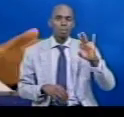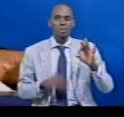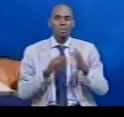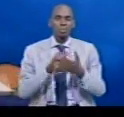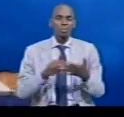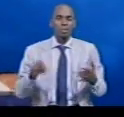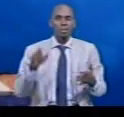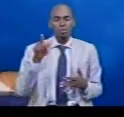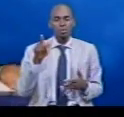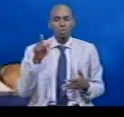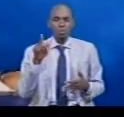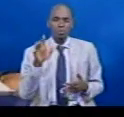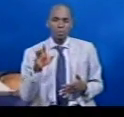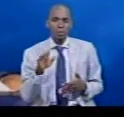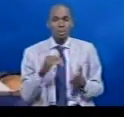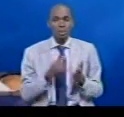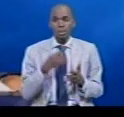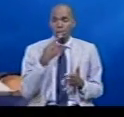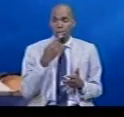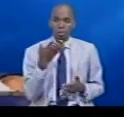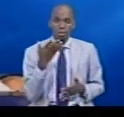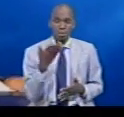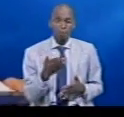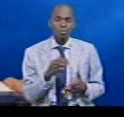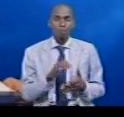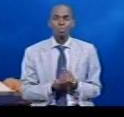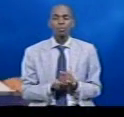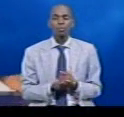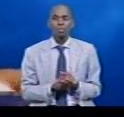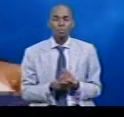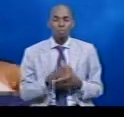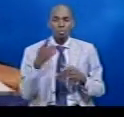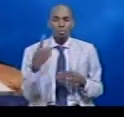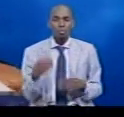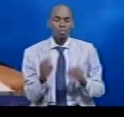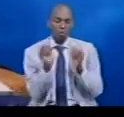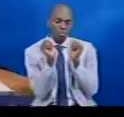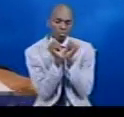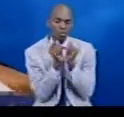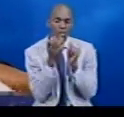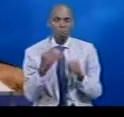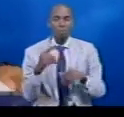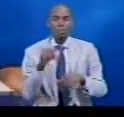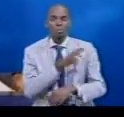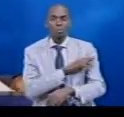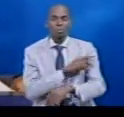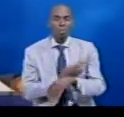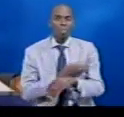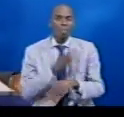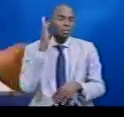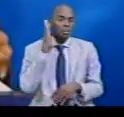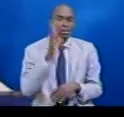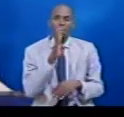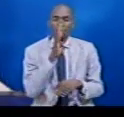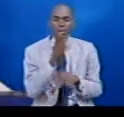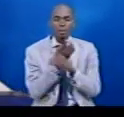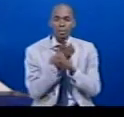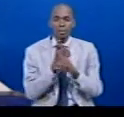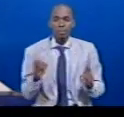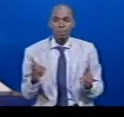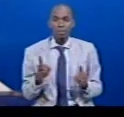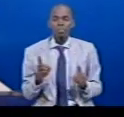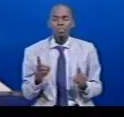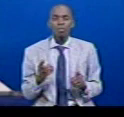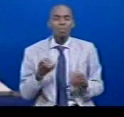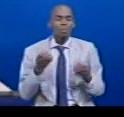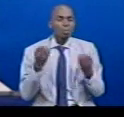25, he said, a phrase from there said, the captivity of the mighty shall be delivered. There are a lot of people that